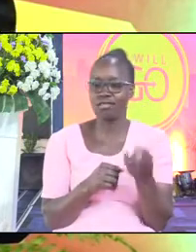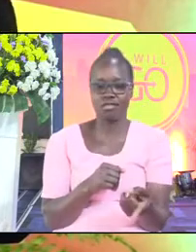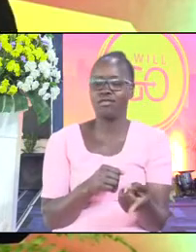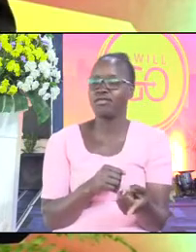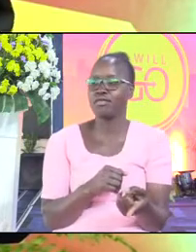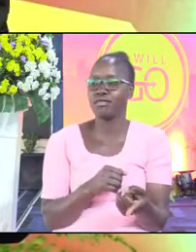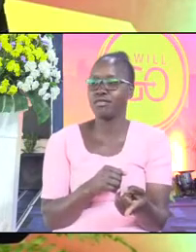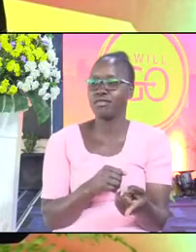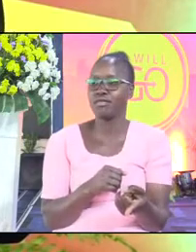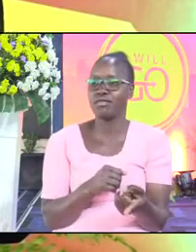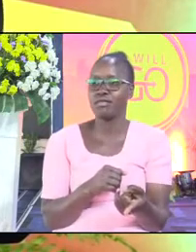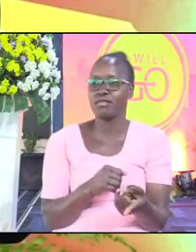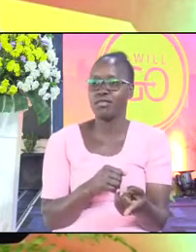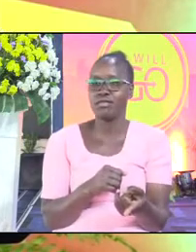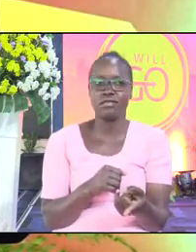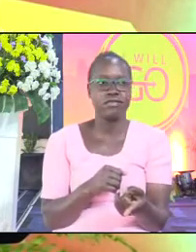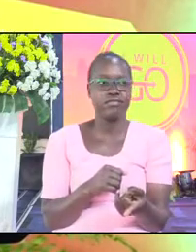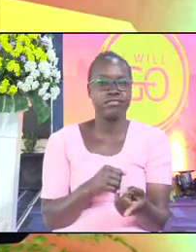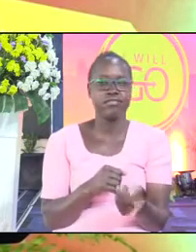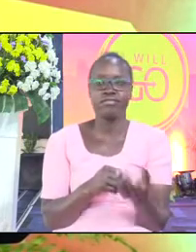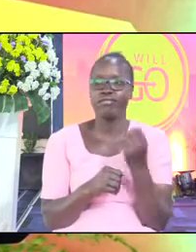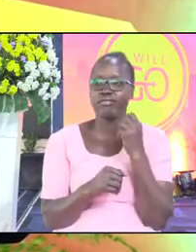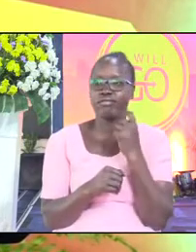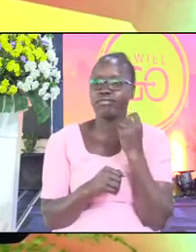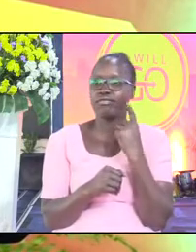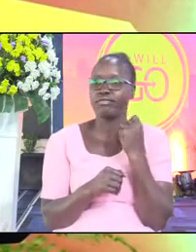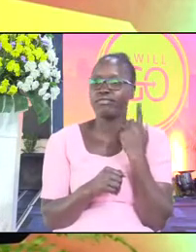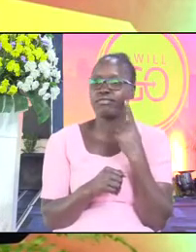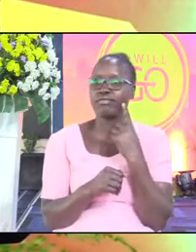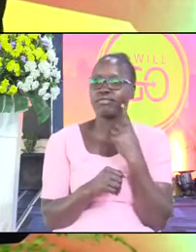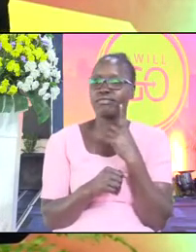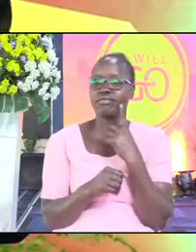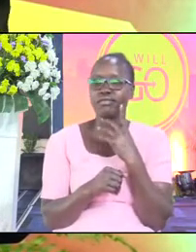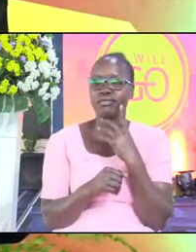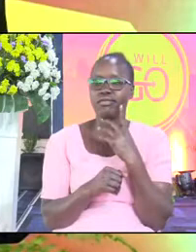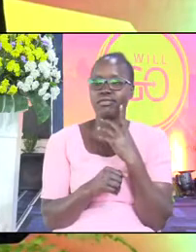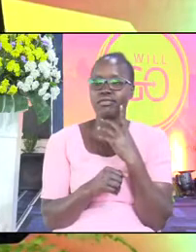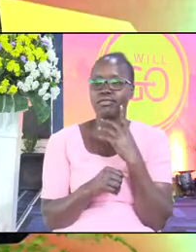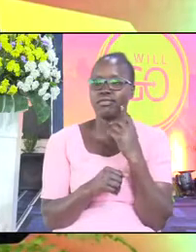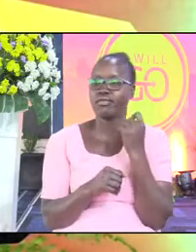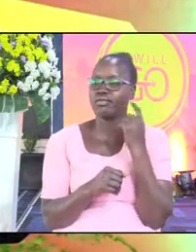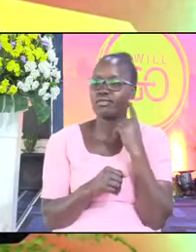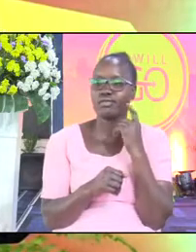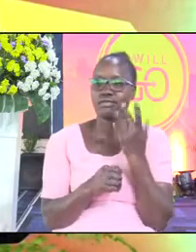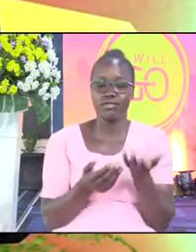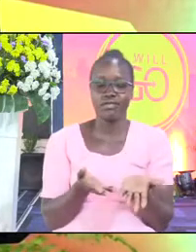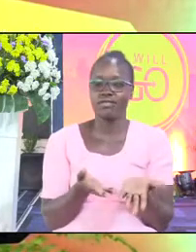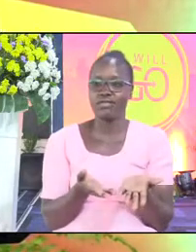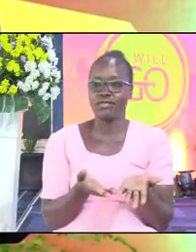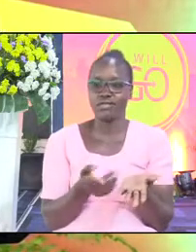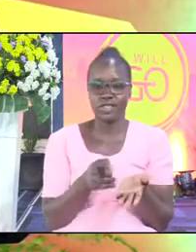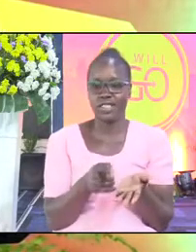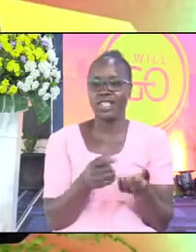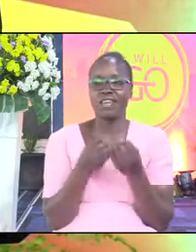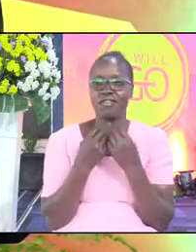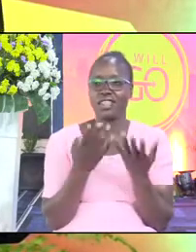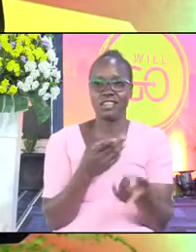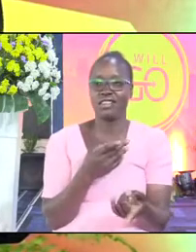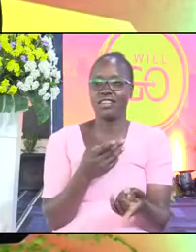And I'd like to tell you something. South Africans can sing. Lord have mercy.